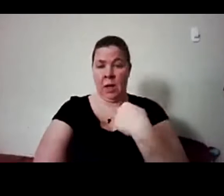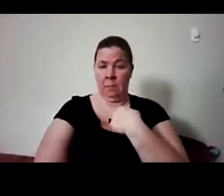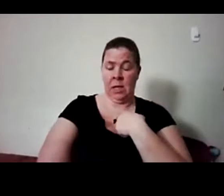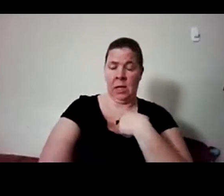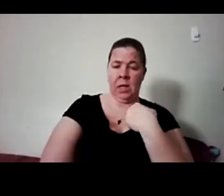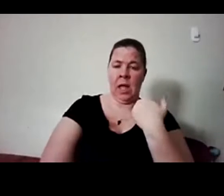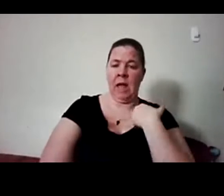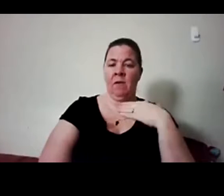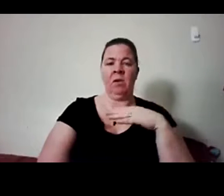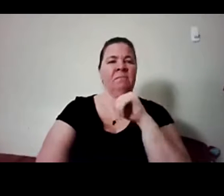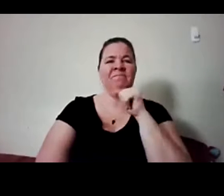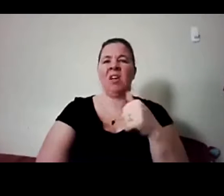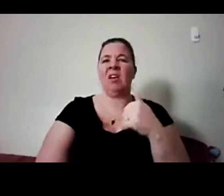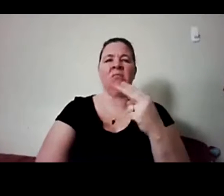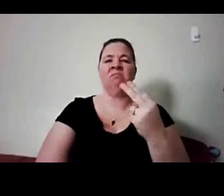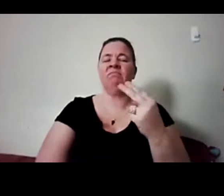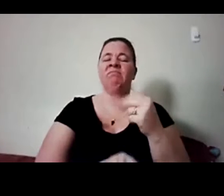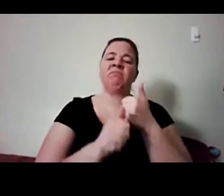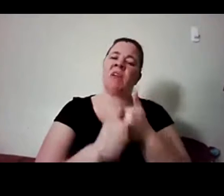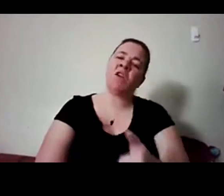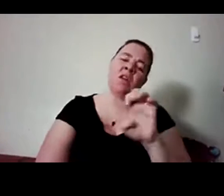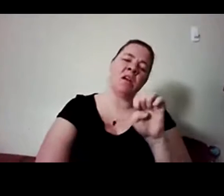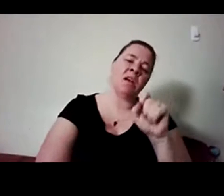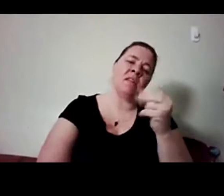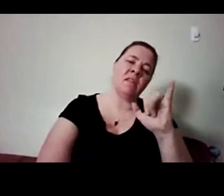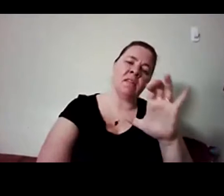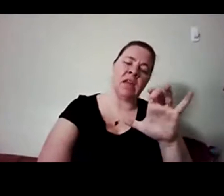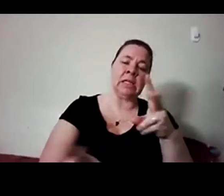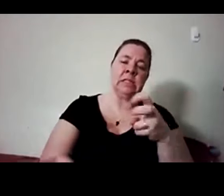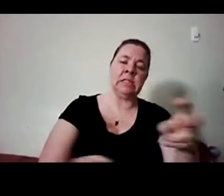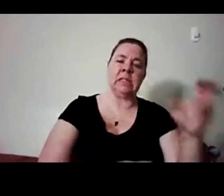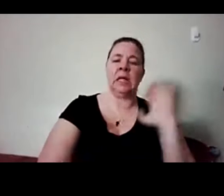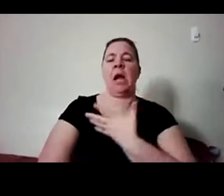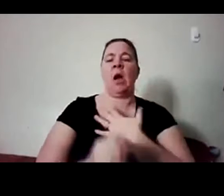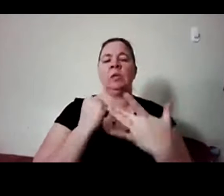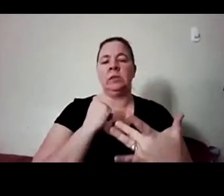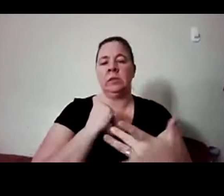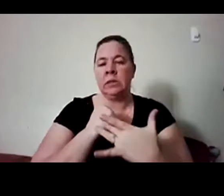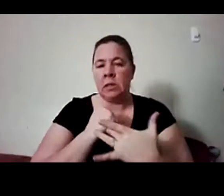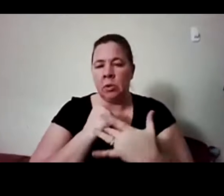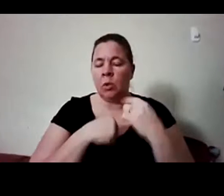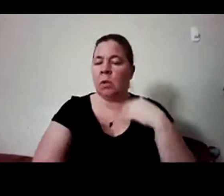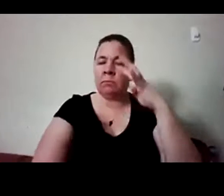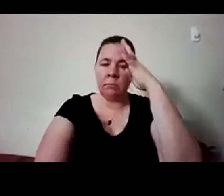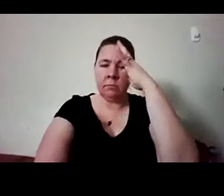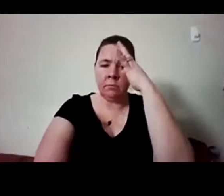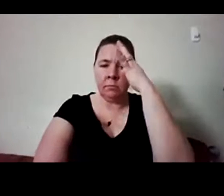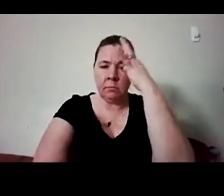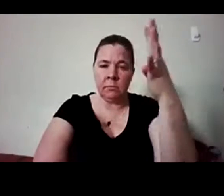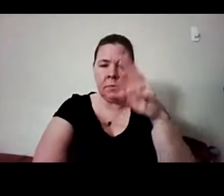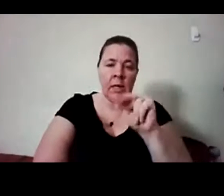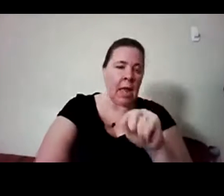have been unethical. They've been trying to steal our technologies. So we are going to come up with an NDA,